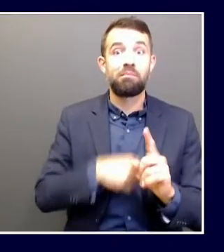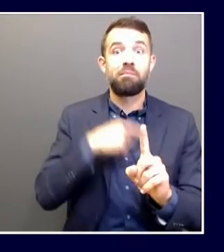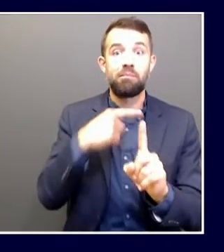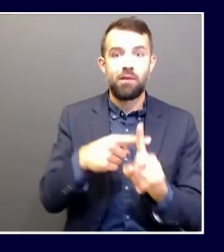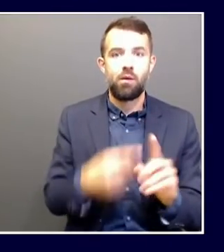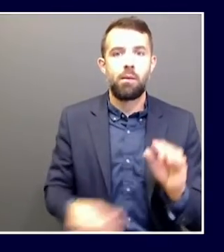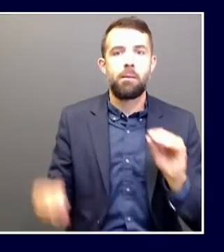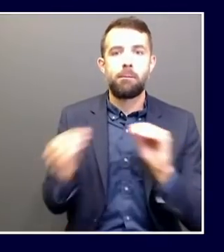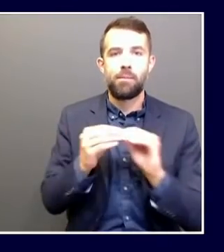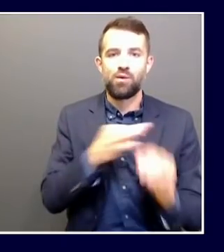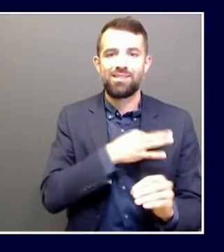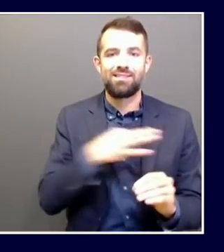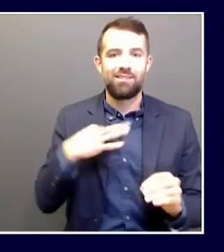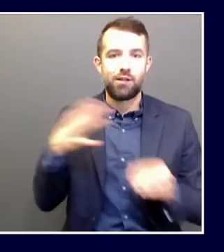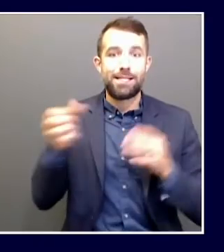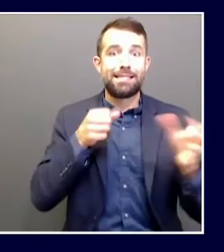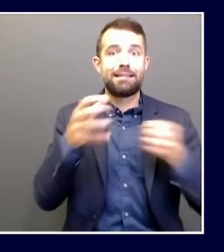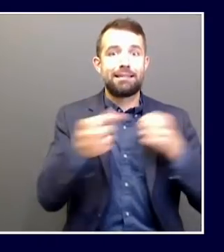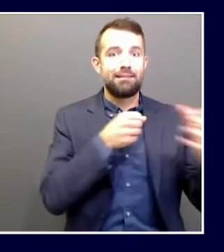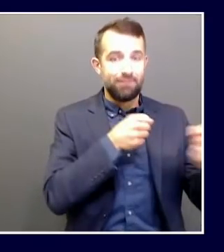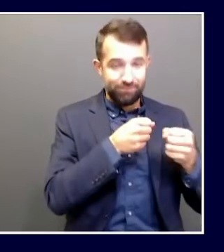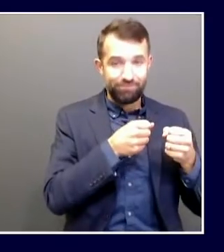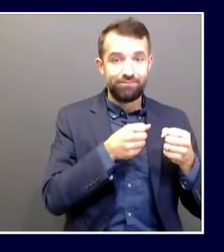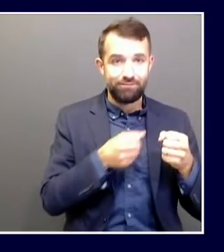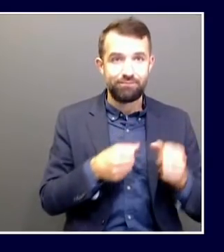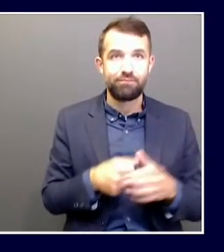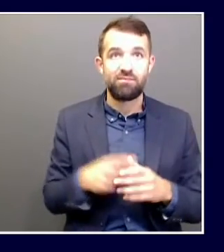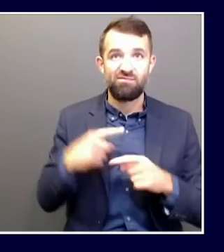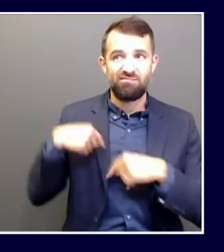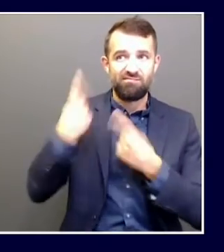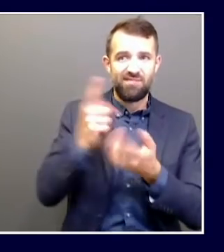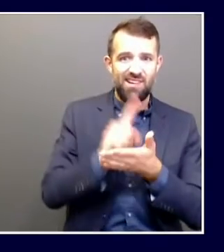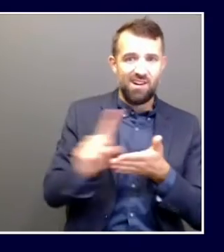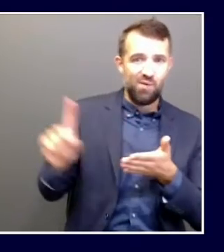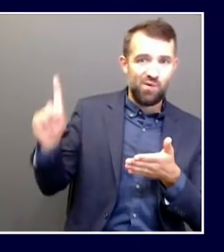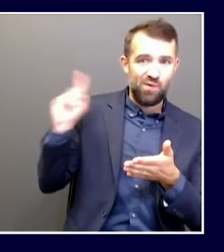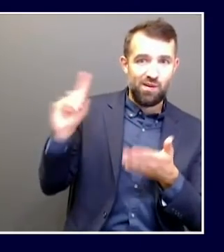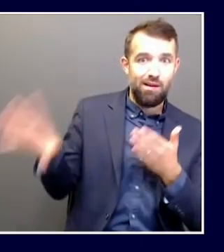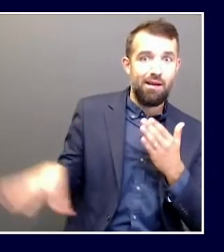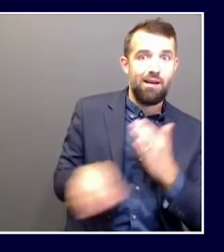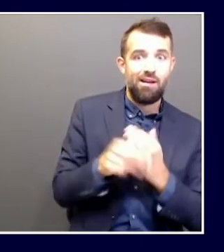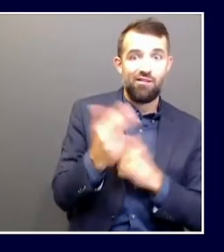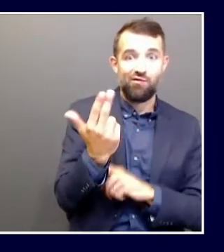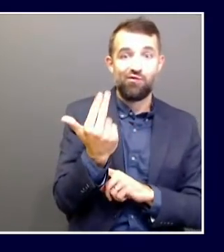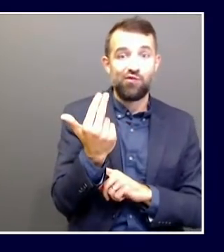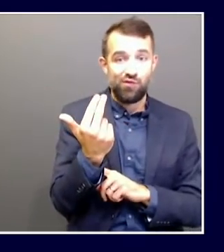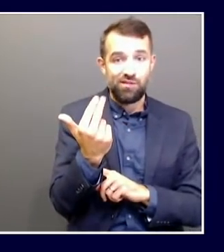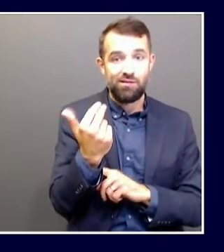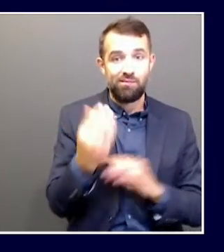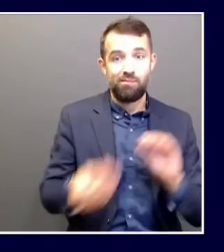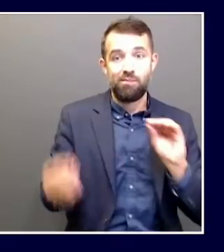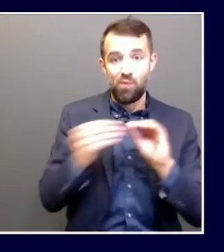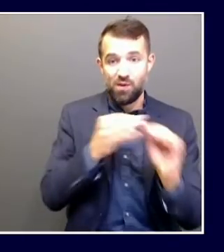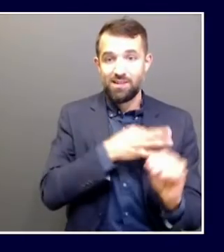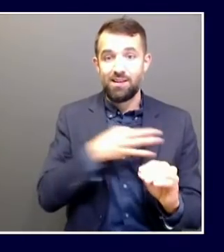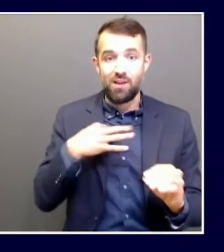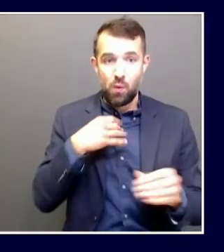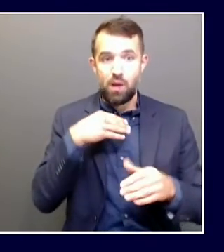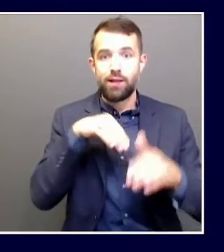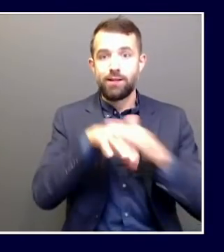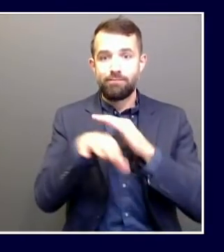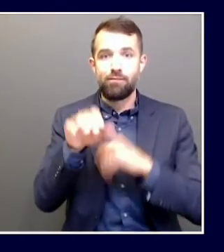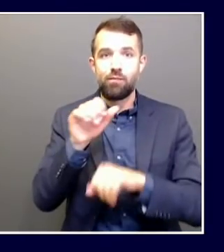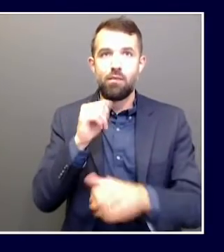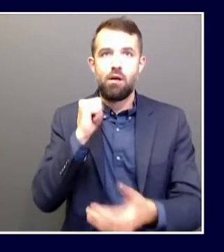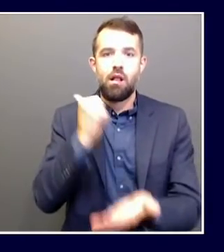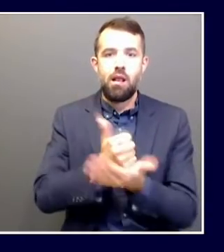think we've added now since last Wednesday, 13 additional individuals. That's how we're going to make progress on